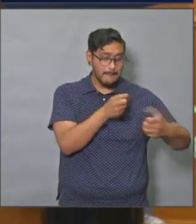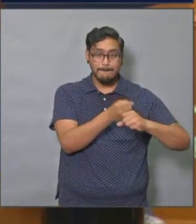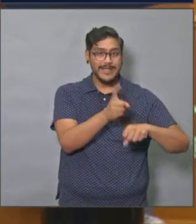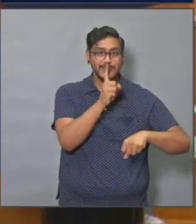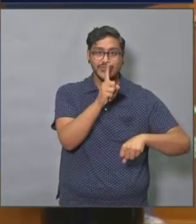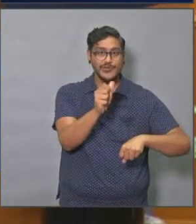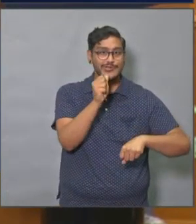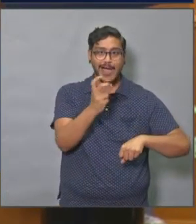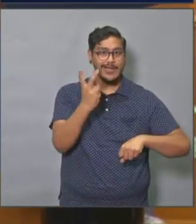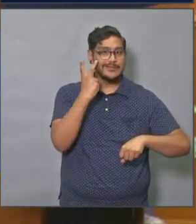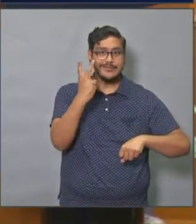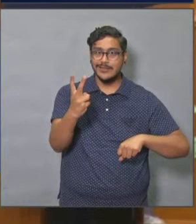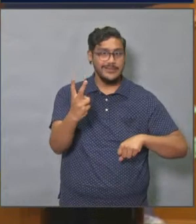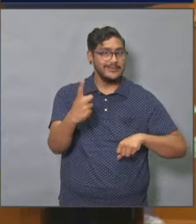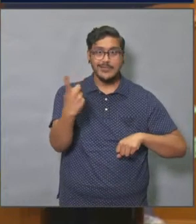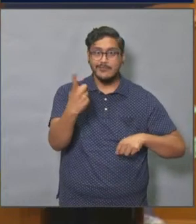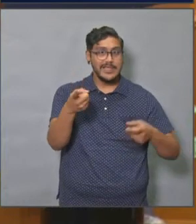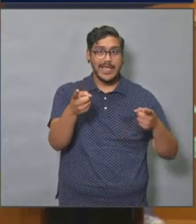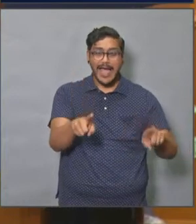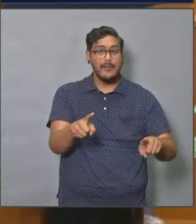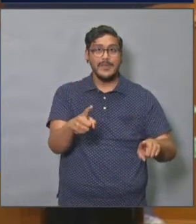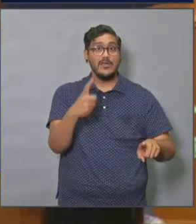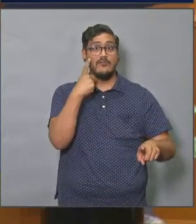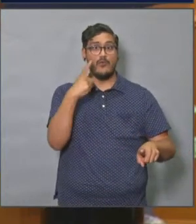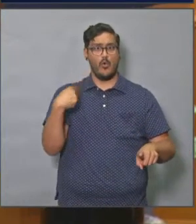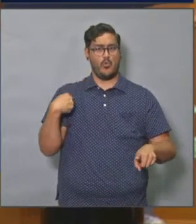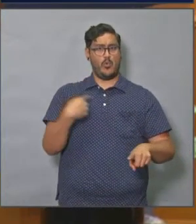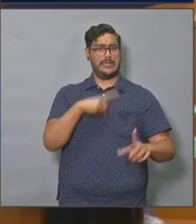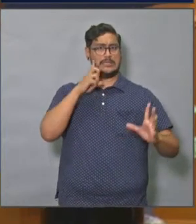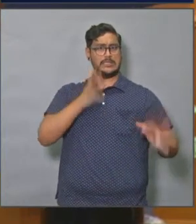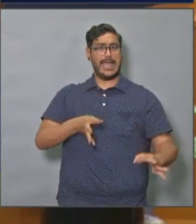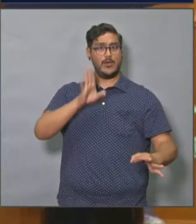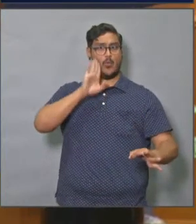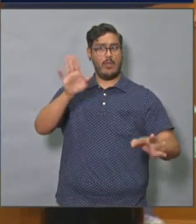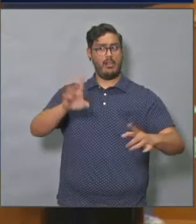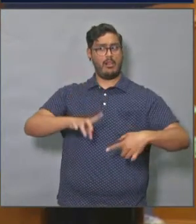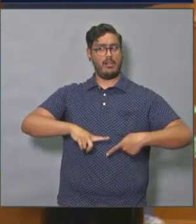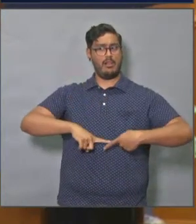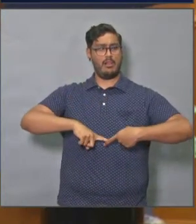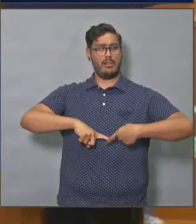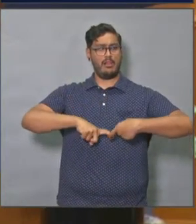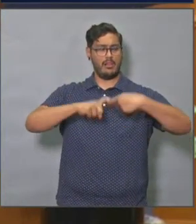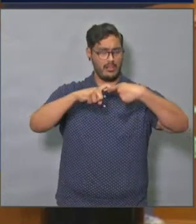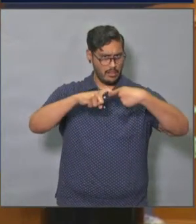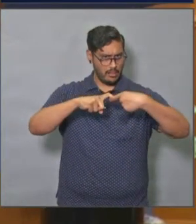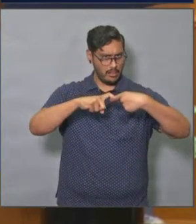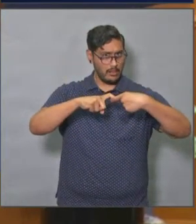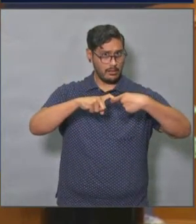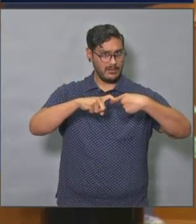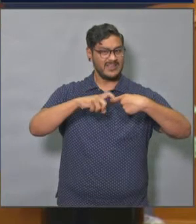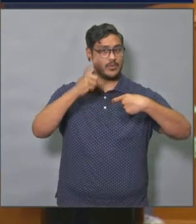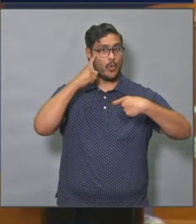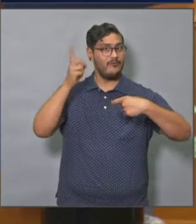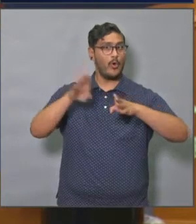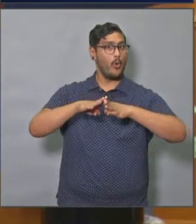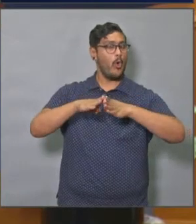indicators that would cause us to either want to pause in what else reopens in the